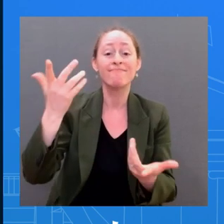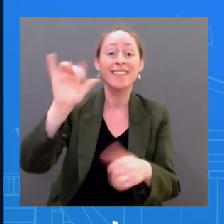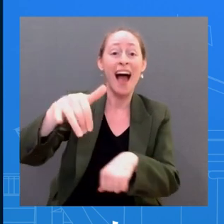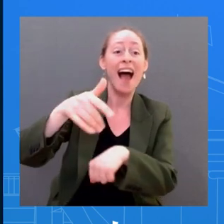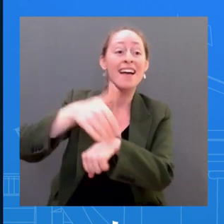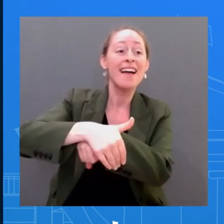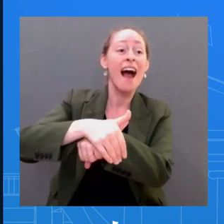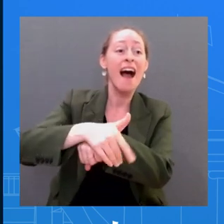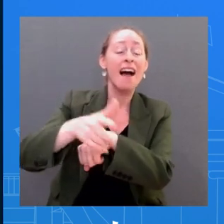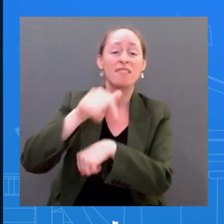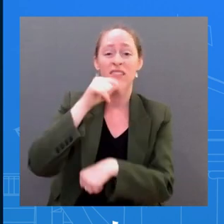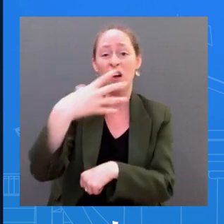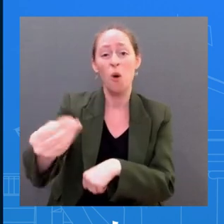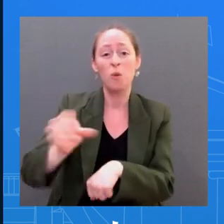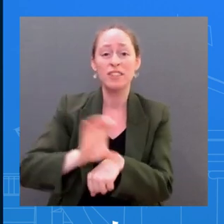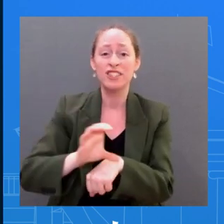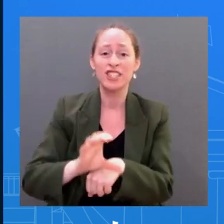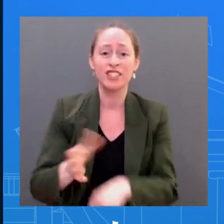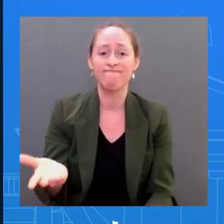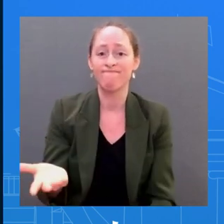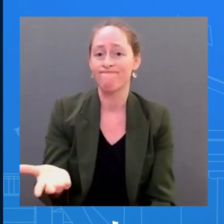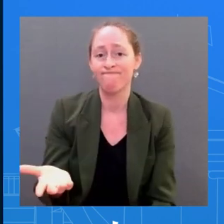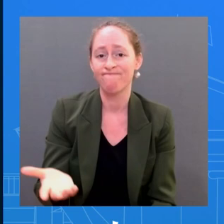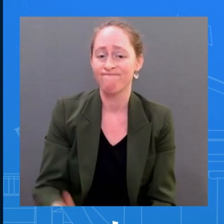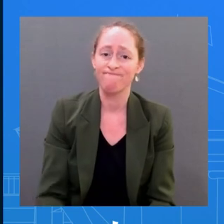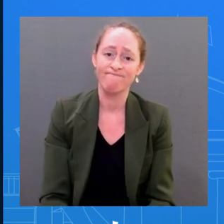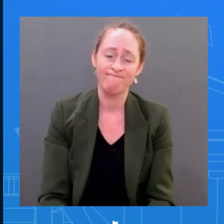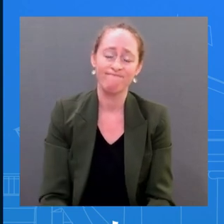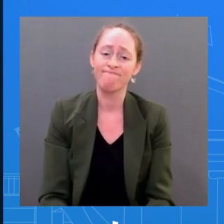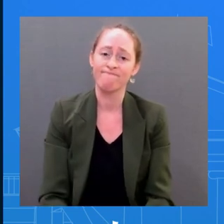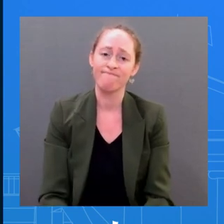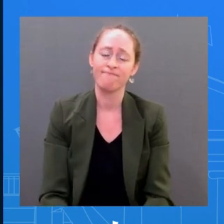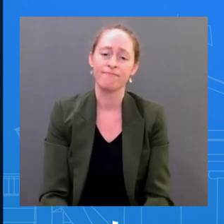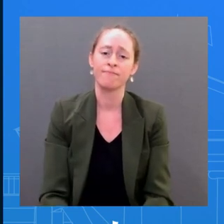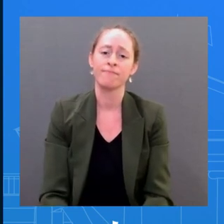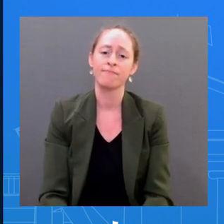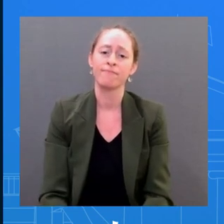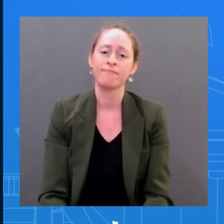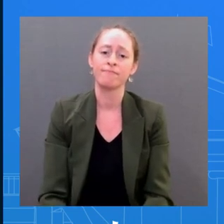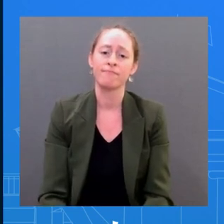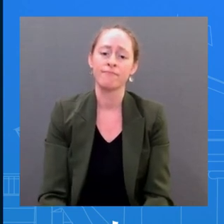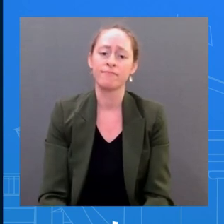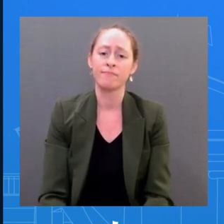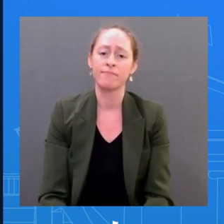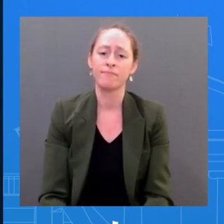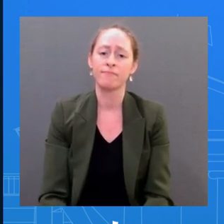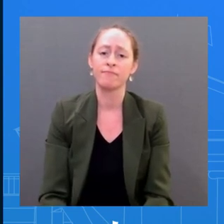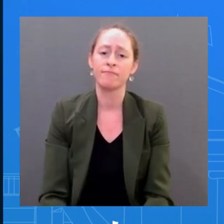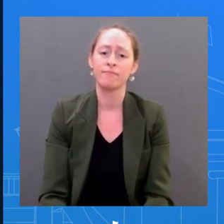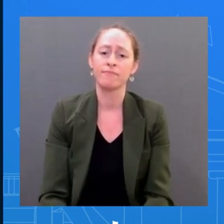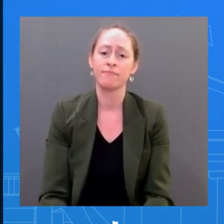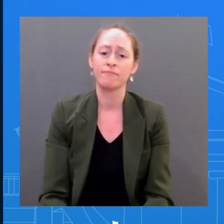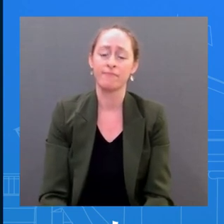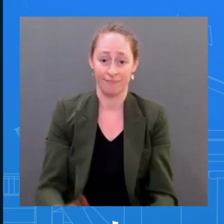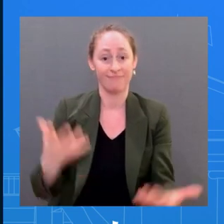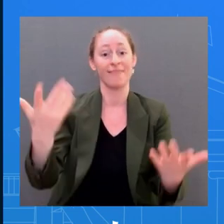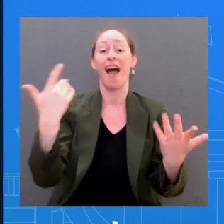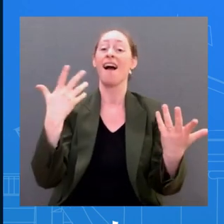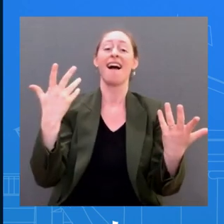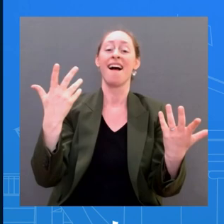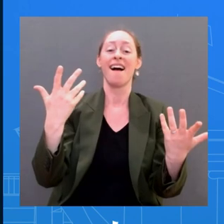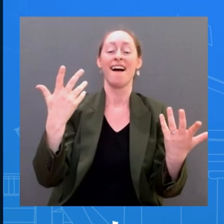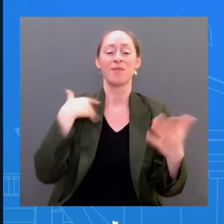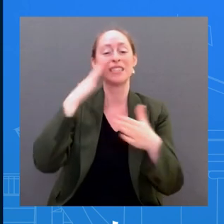Then there was a fairy tale love story of a teacher named Irma and her husband Joe. What a great family this was. This